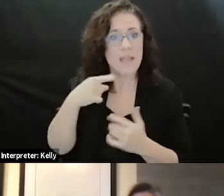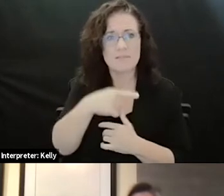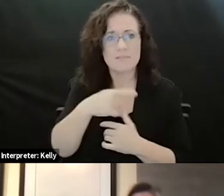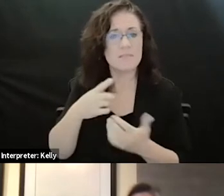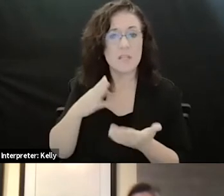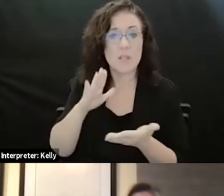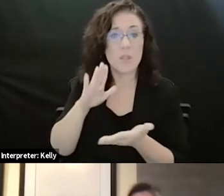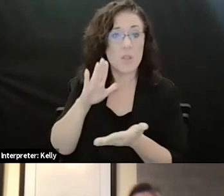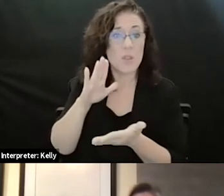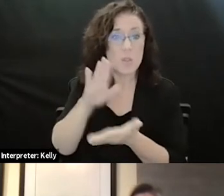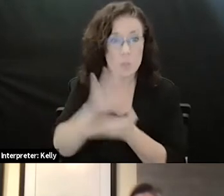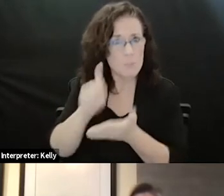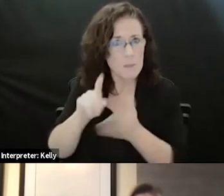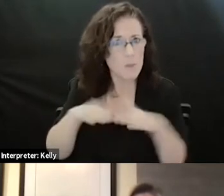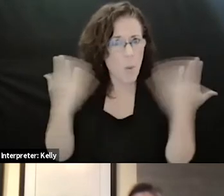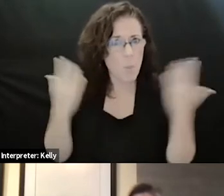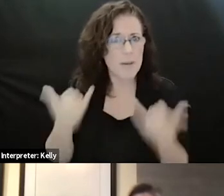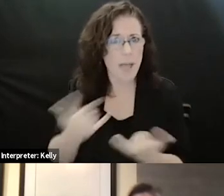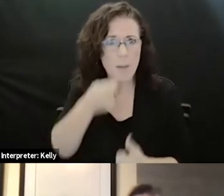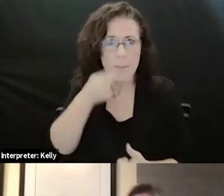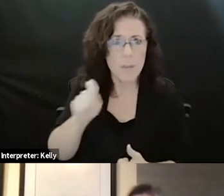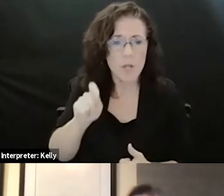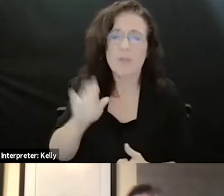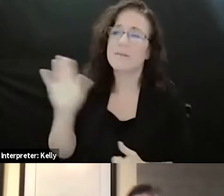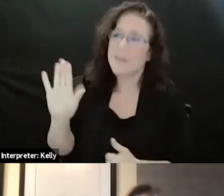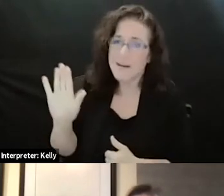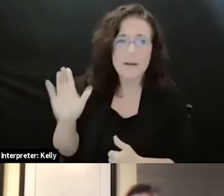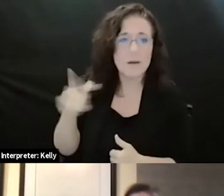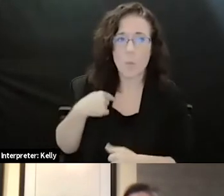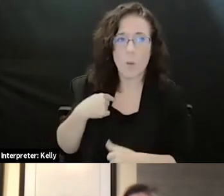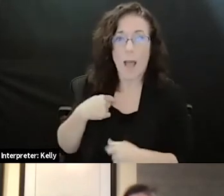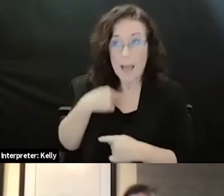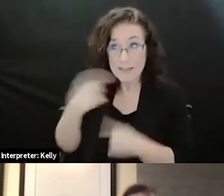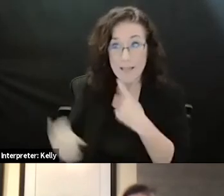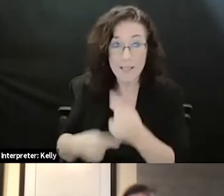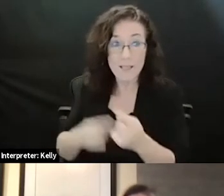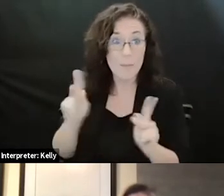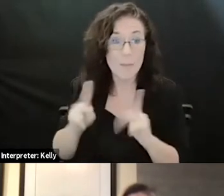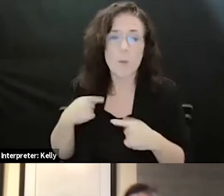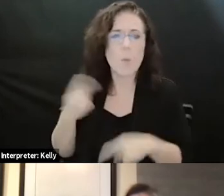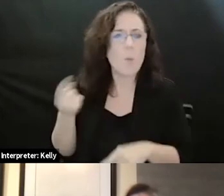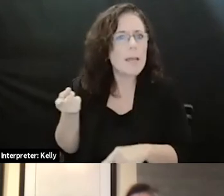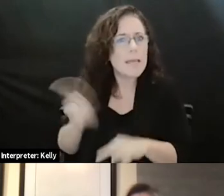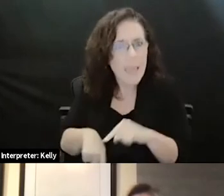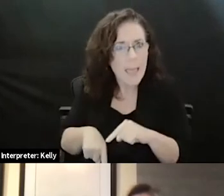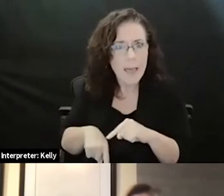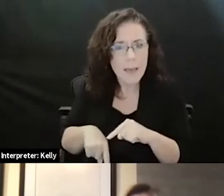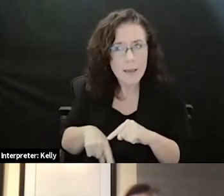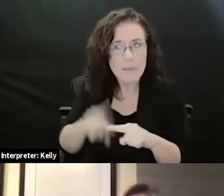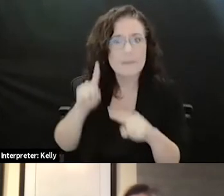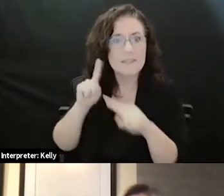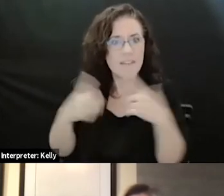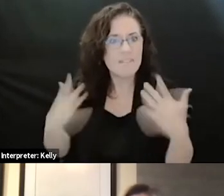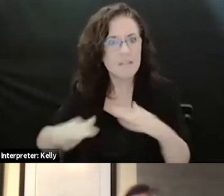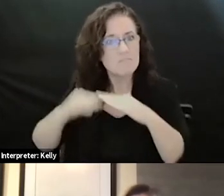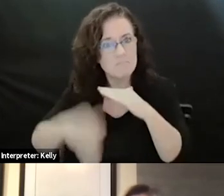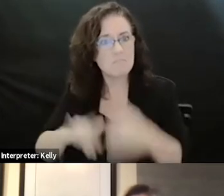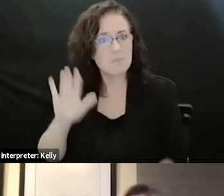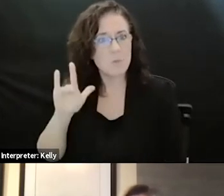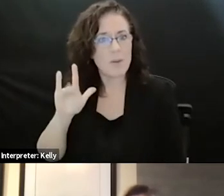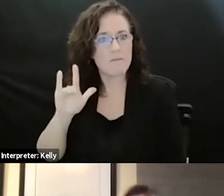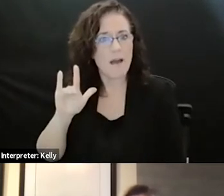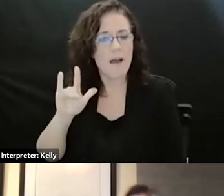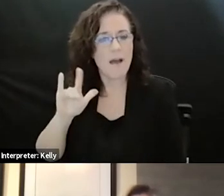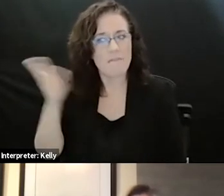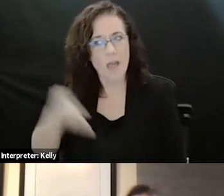return to in person uh until we reach that 25. so it is not in our uh ability to do so so thanks for